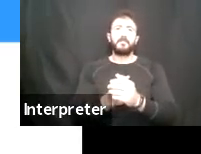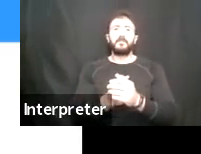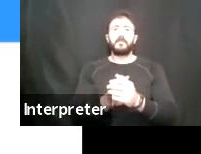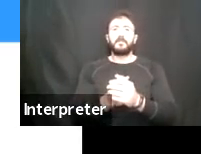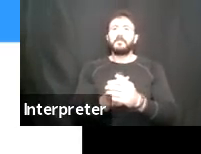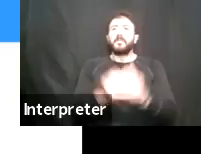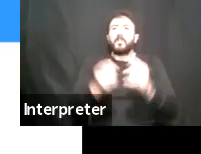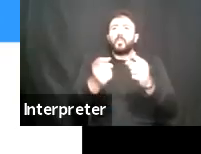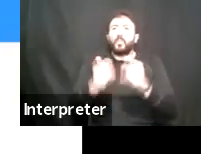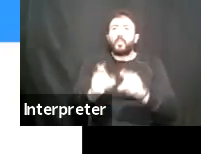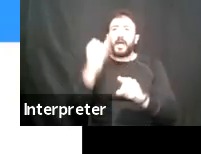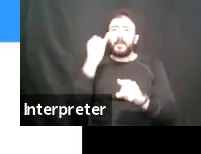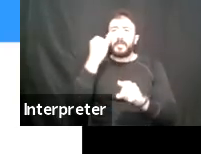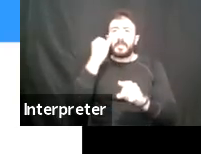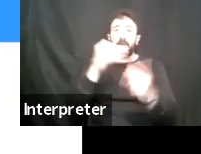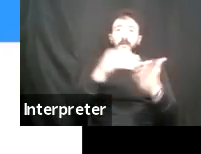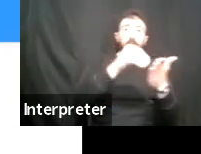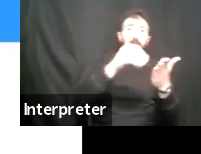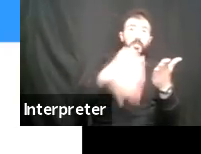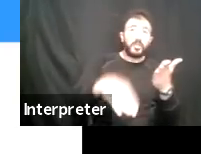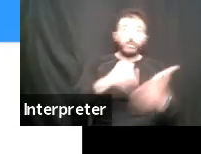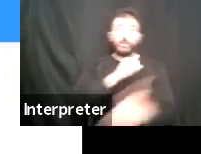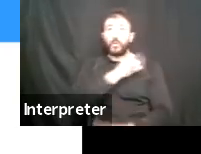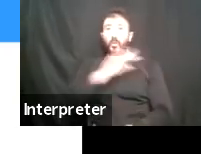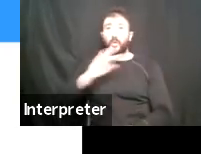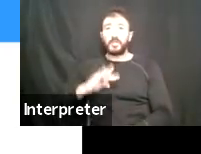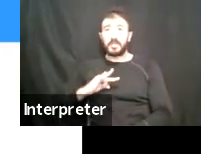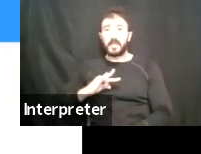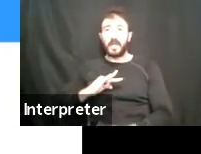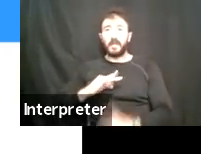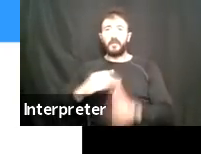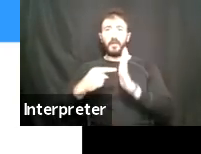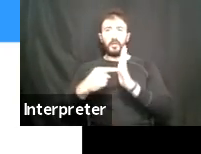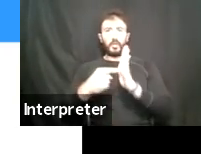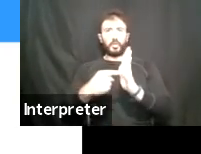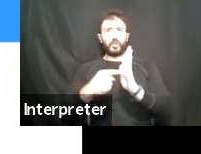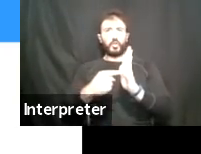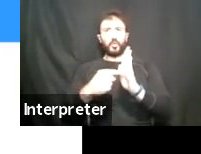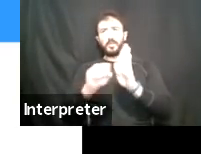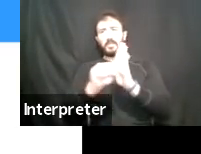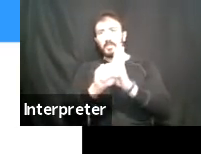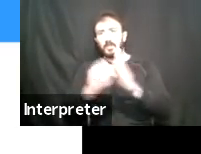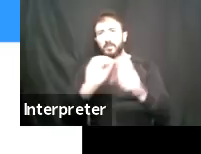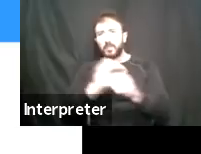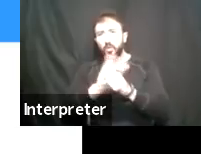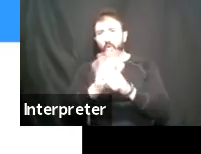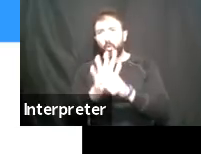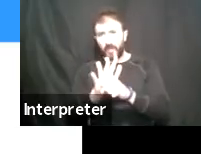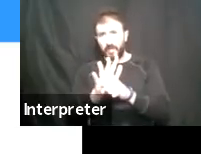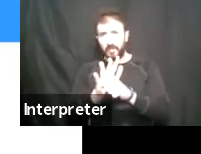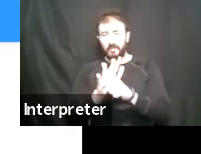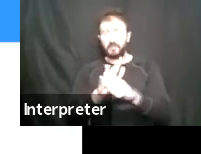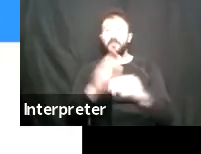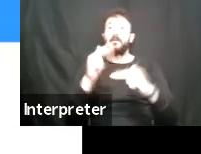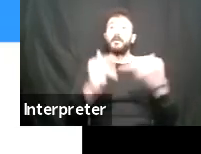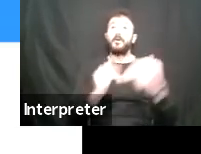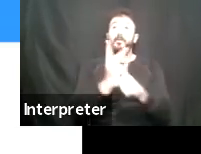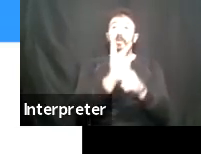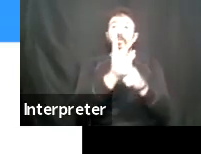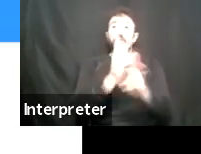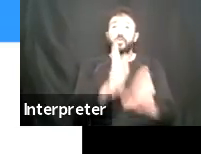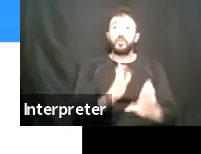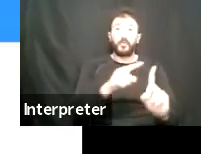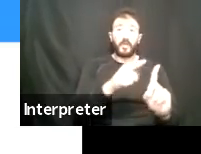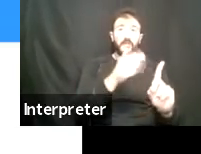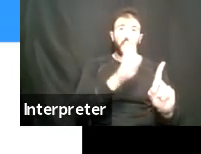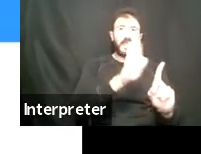staff member has signs of COVID? The building supervisor will be responsible for isolating the